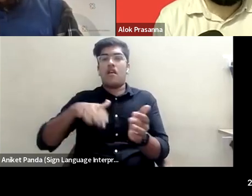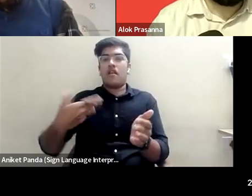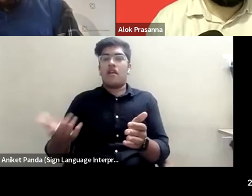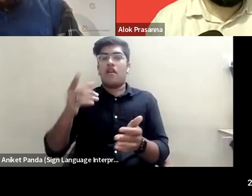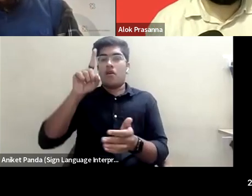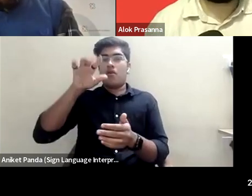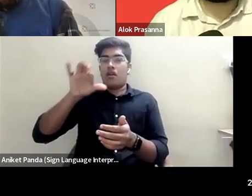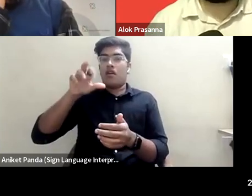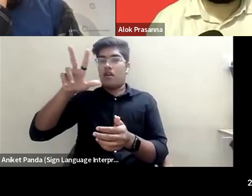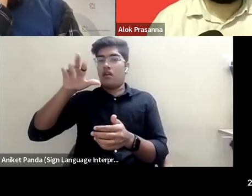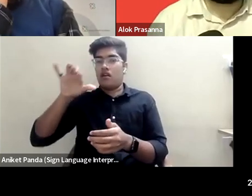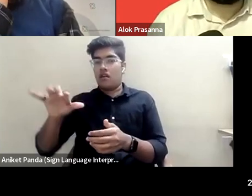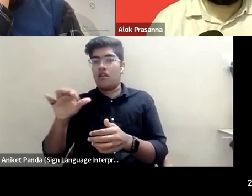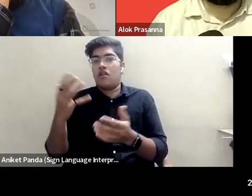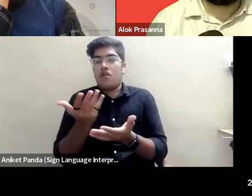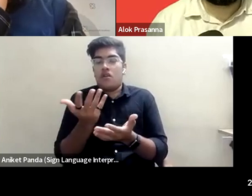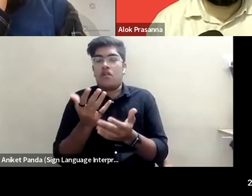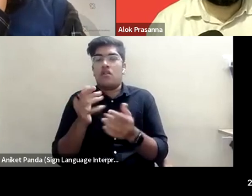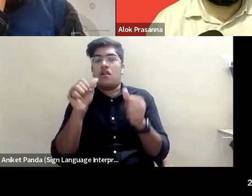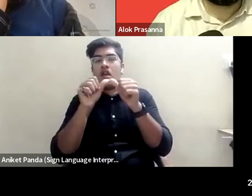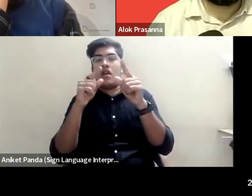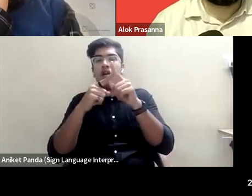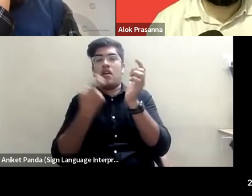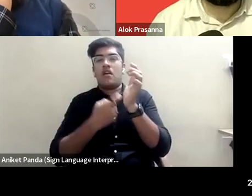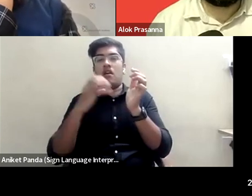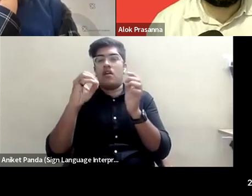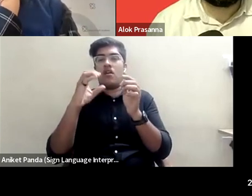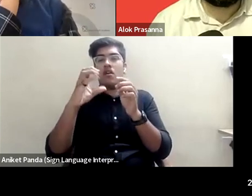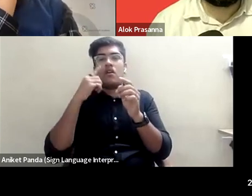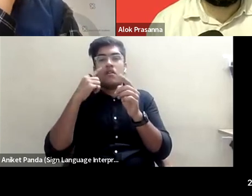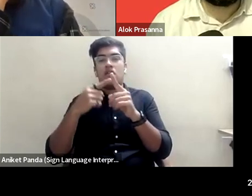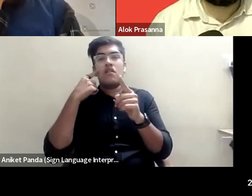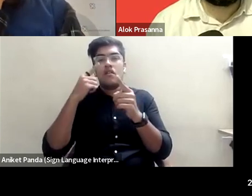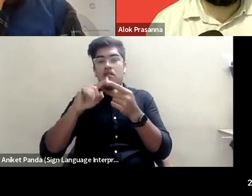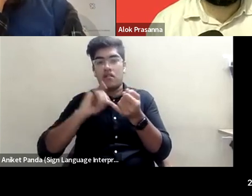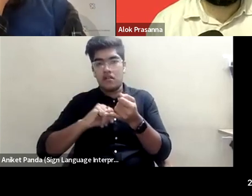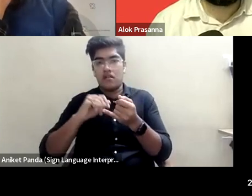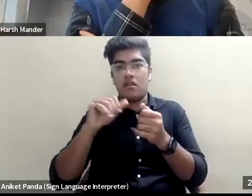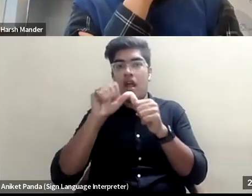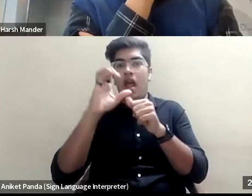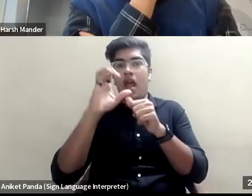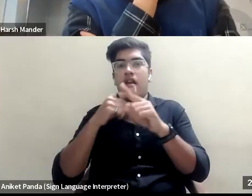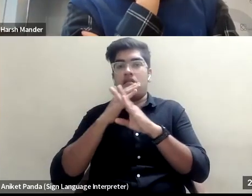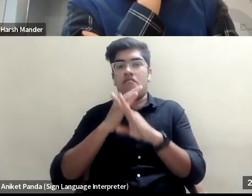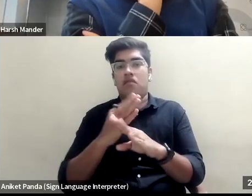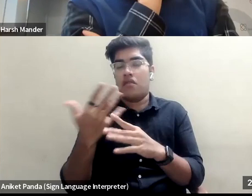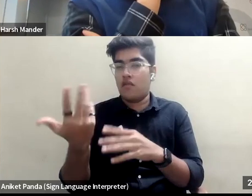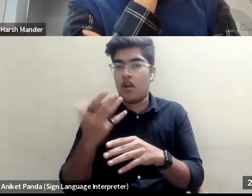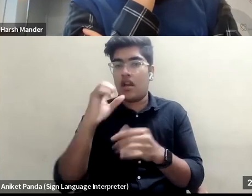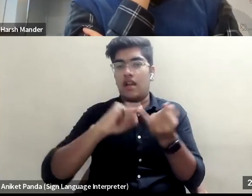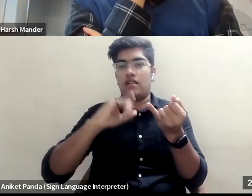this Act for Atrocities, Prevention of Atrocities Against SC and ST, which was amended